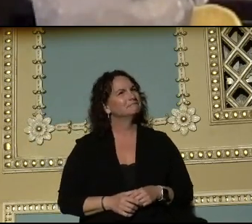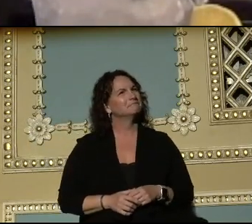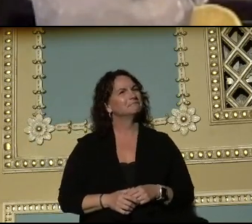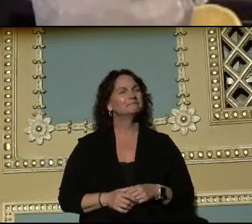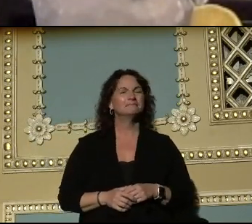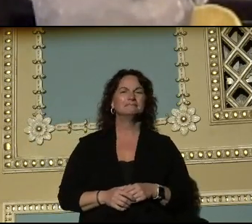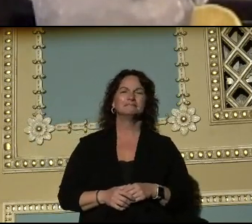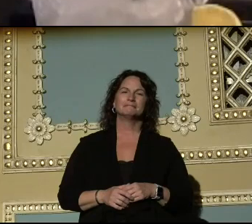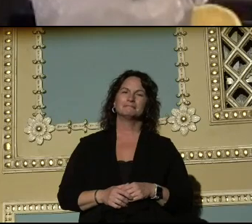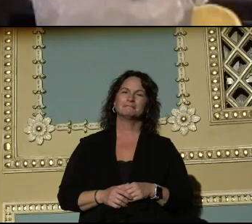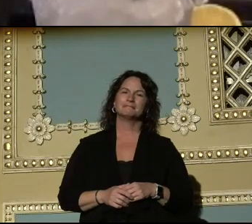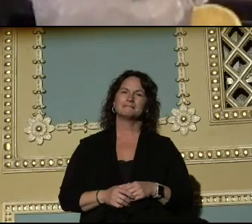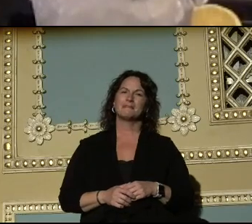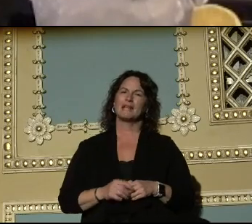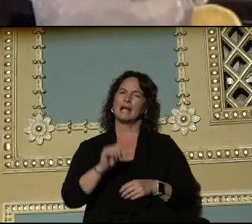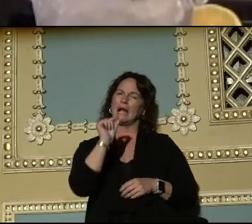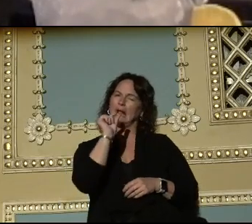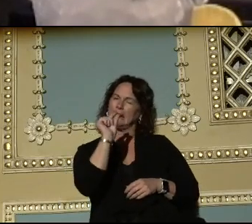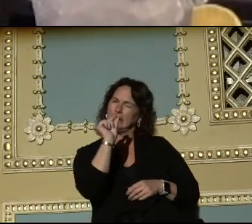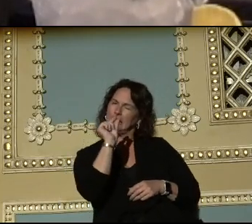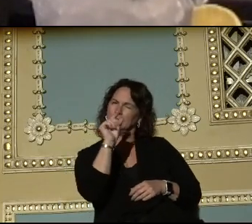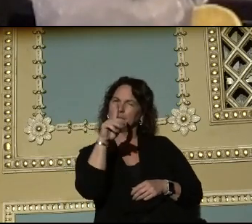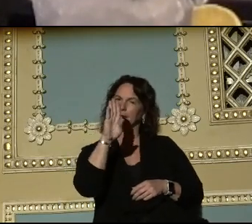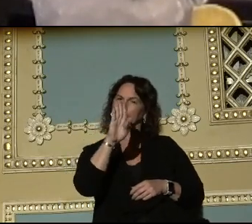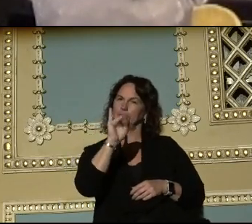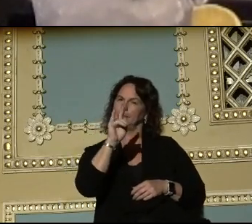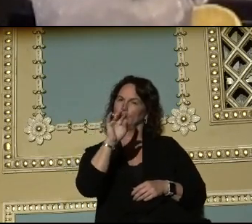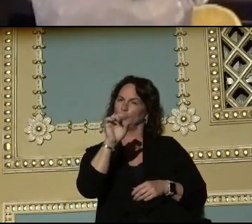just a dash of bitters.